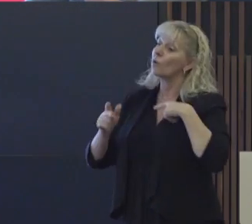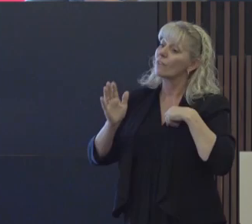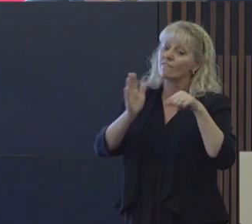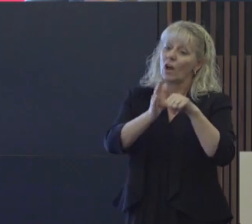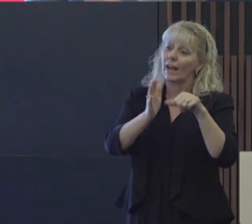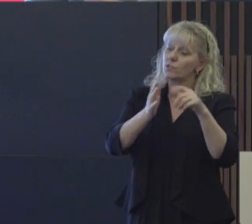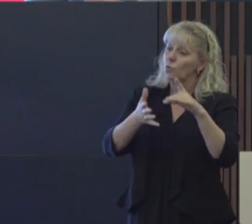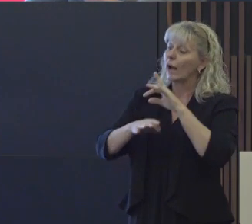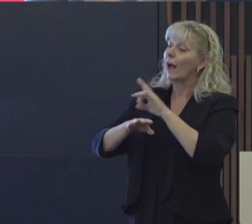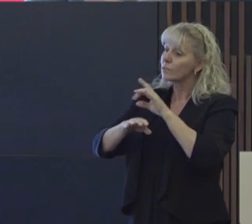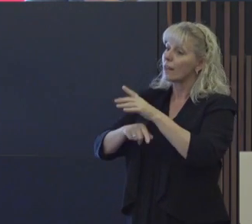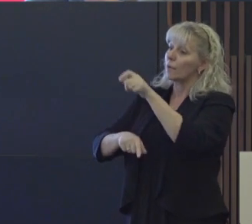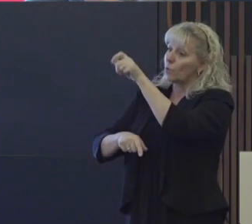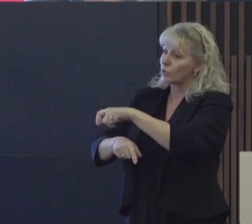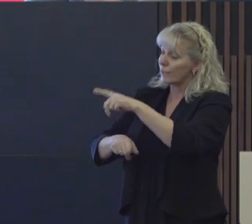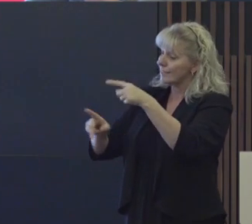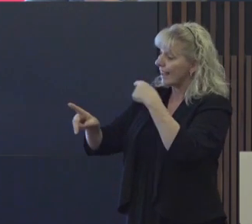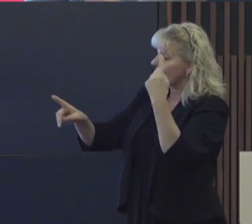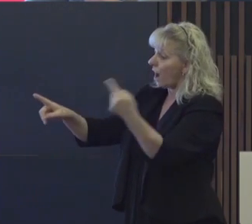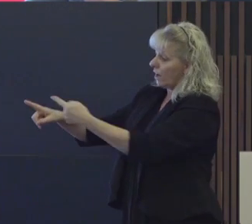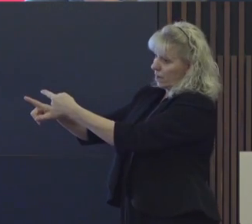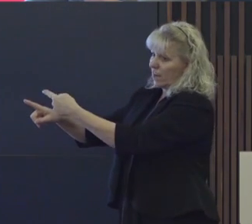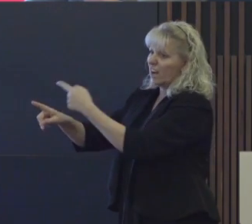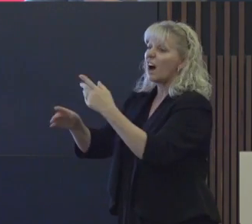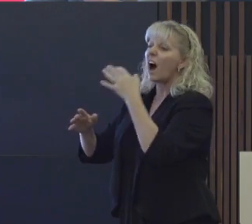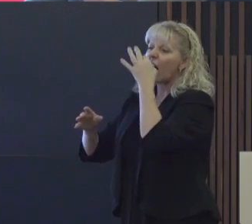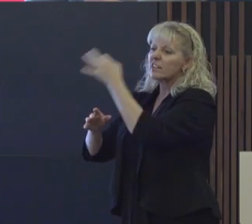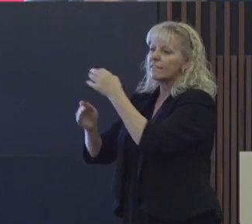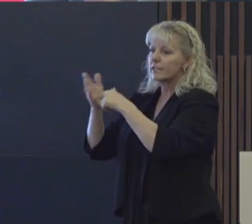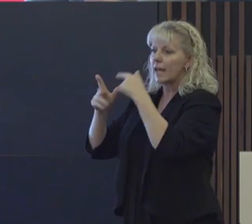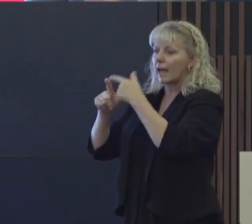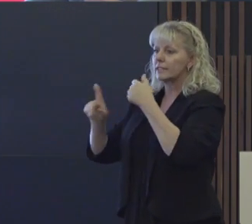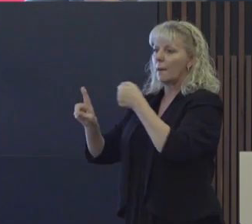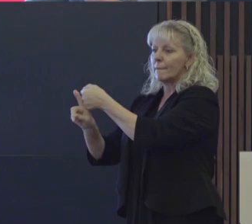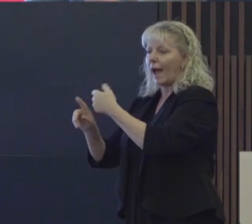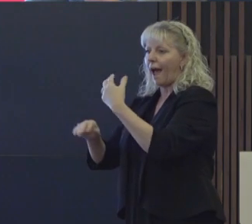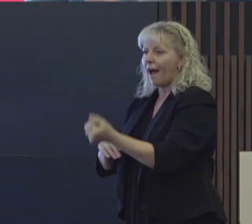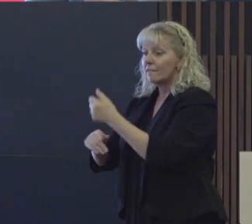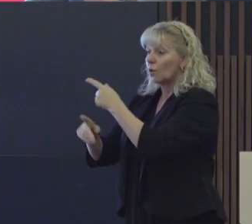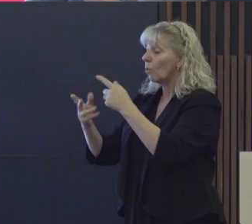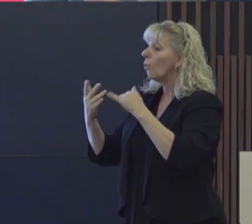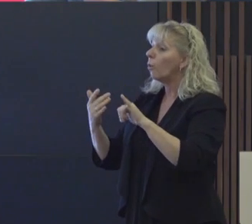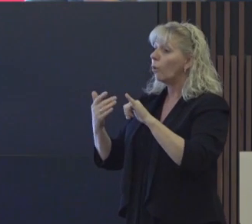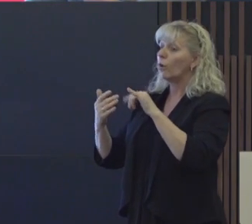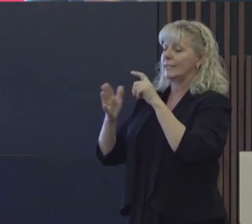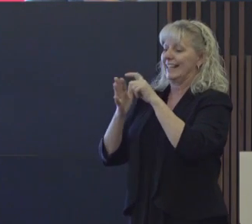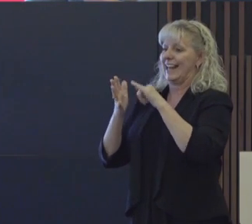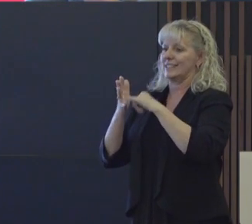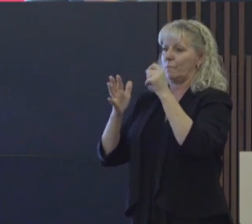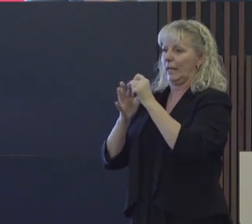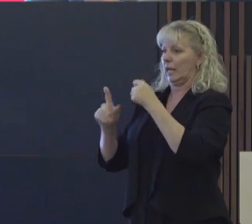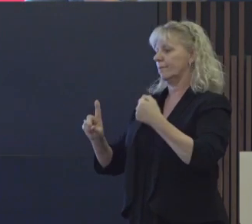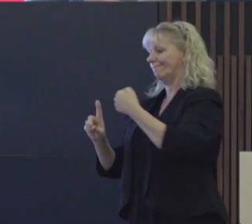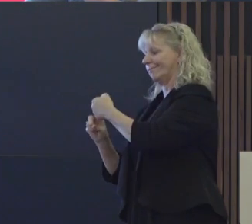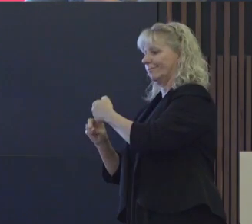and to see whether there's any tax implication on it and whether there's any implication on the DSP.